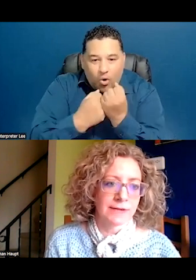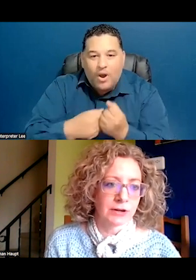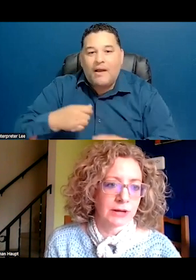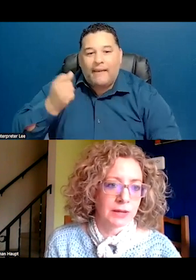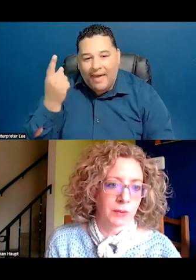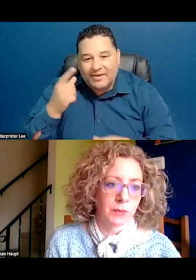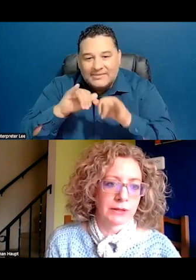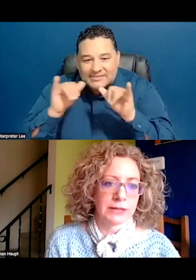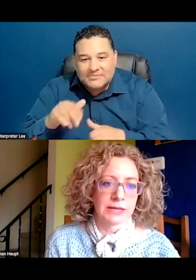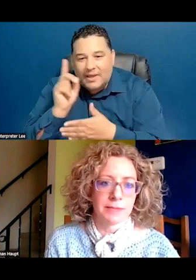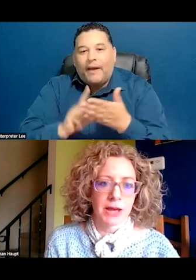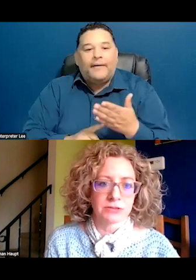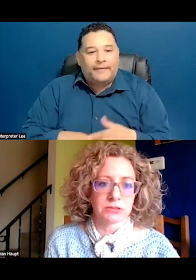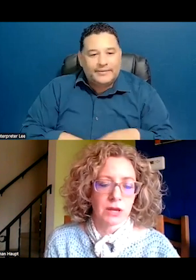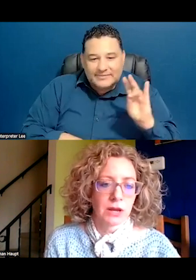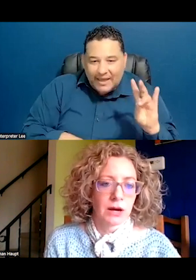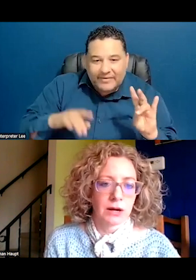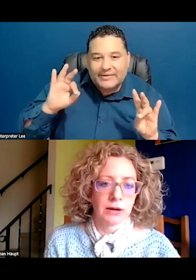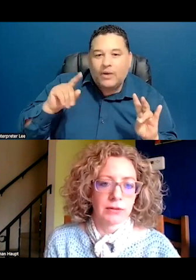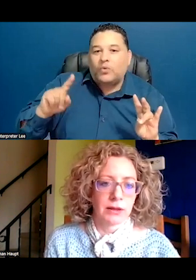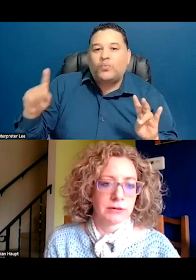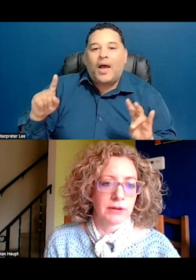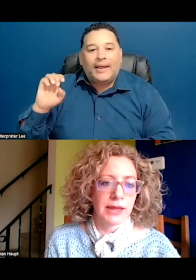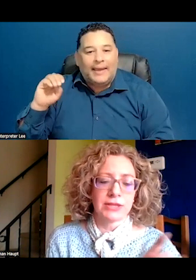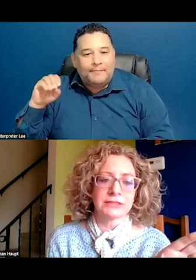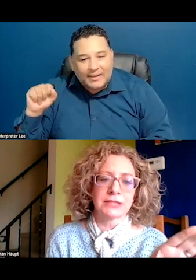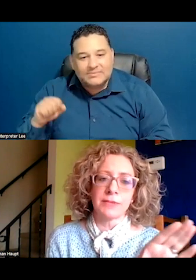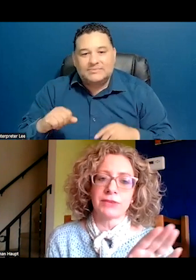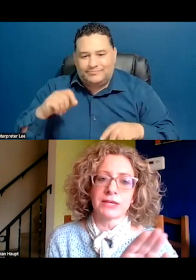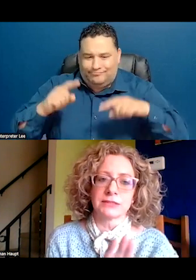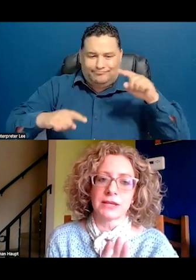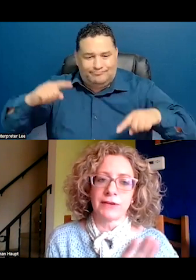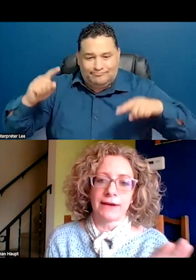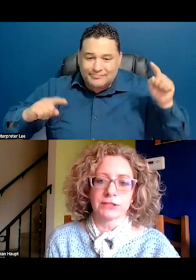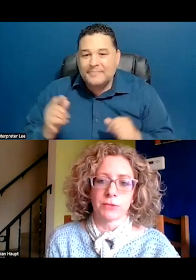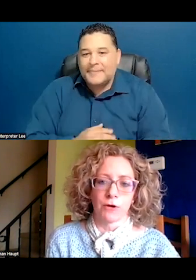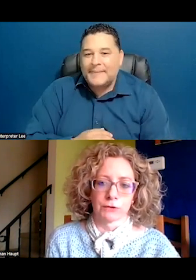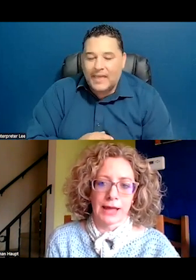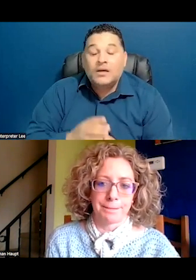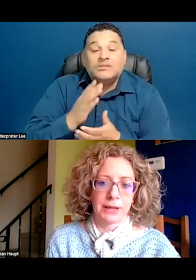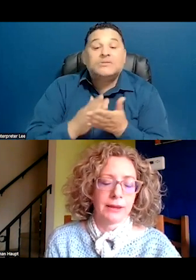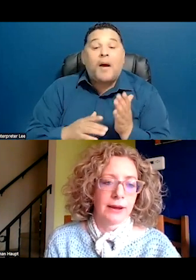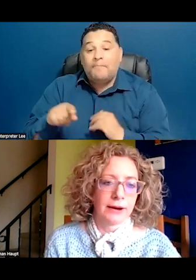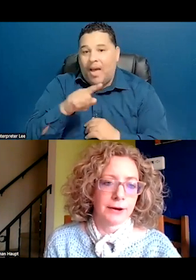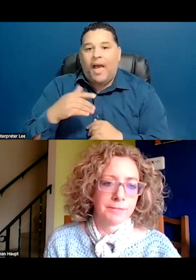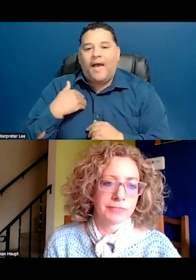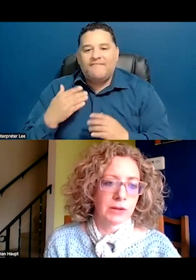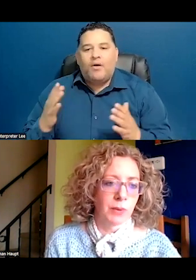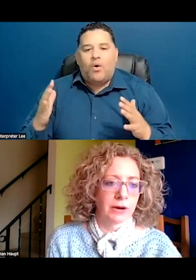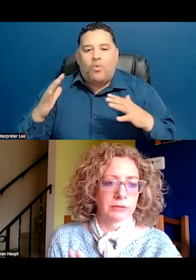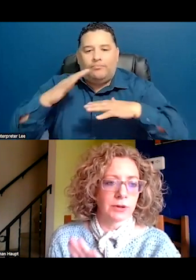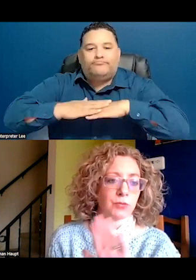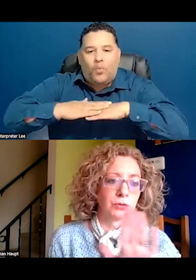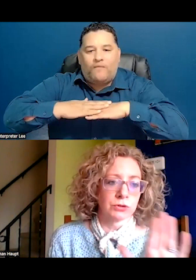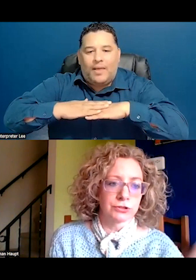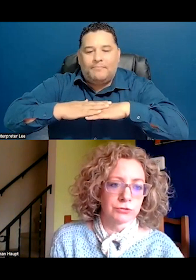design, 7 on 911 and EMS. And then some of these even have some overlap,